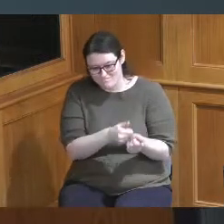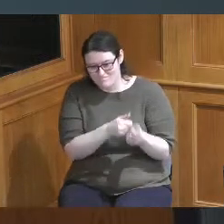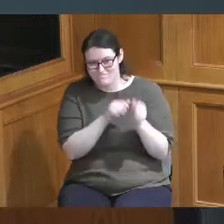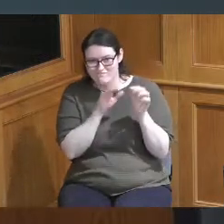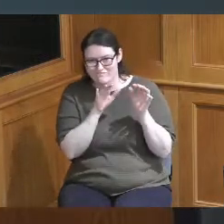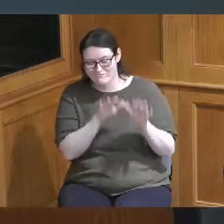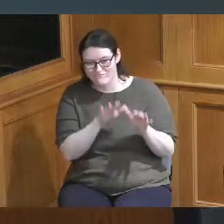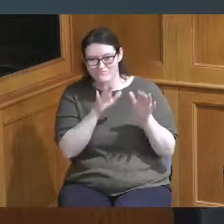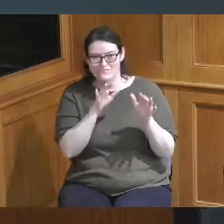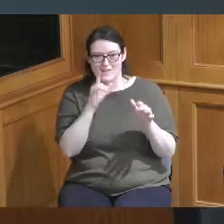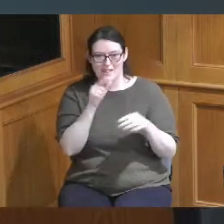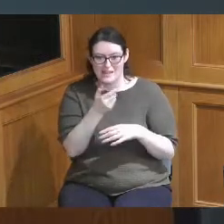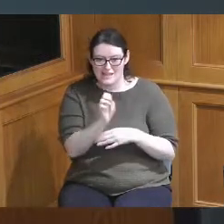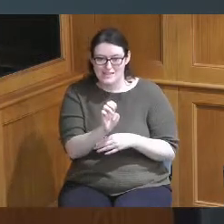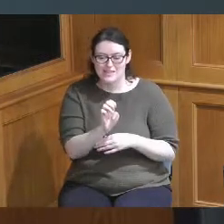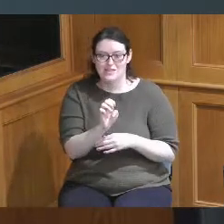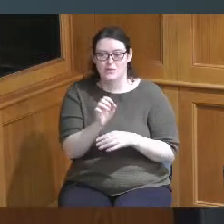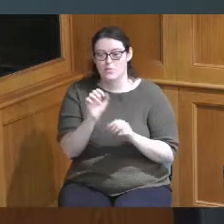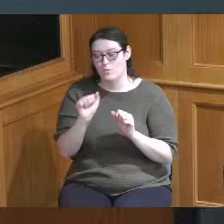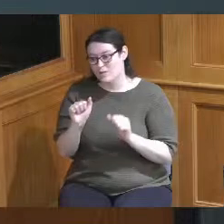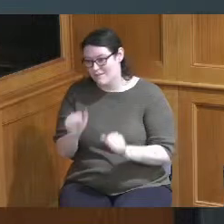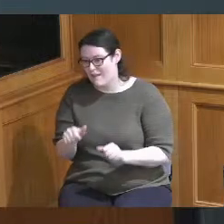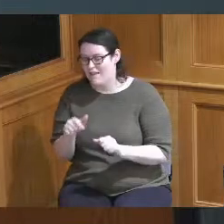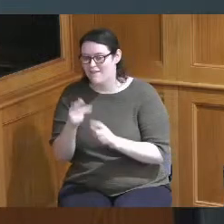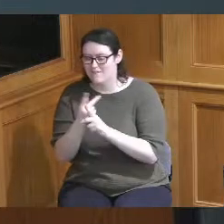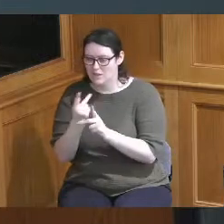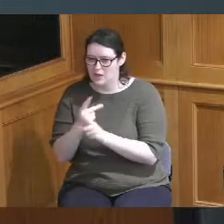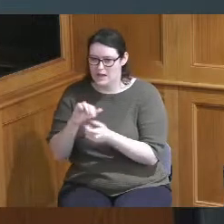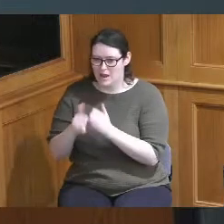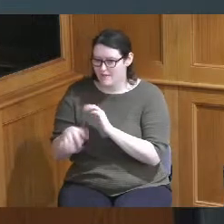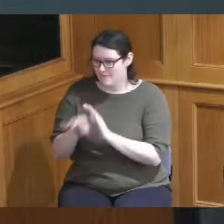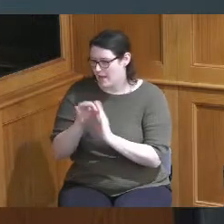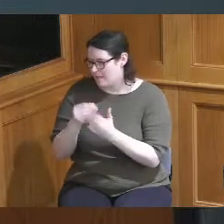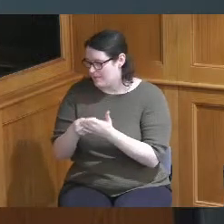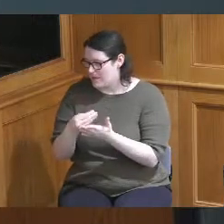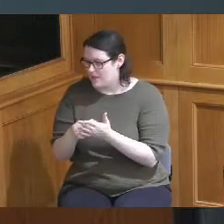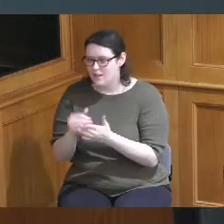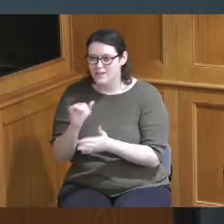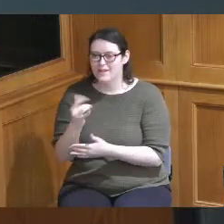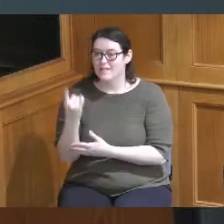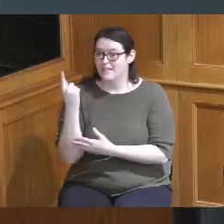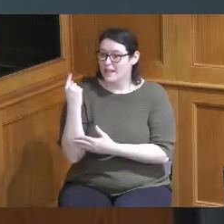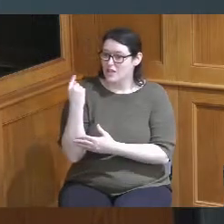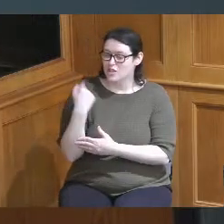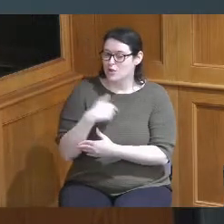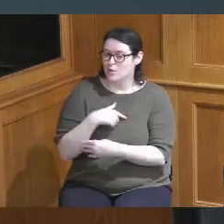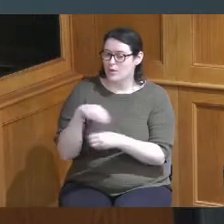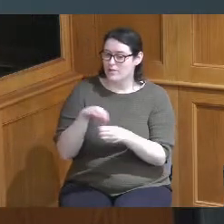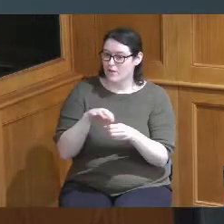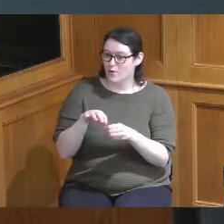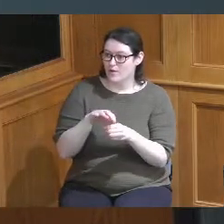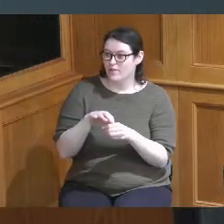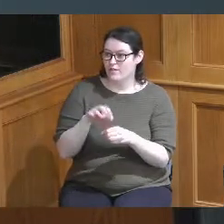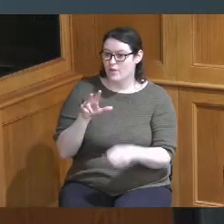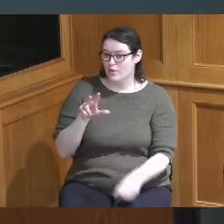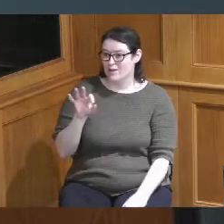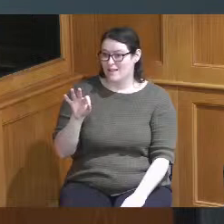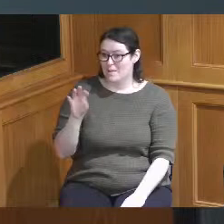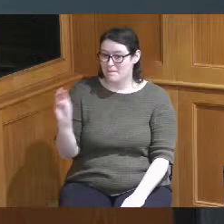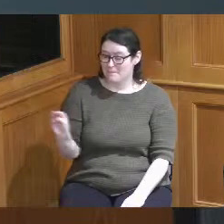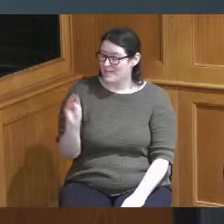can be creative, we can find the money, those kind of things. Last year, we voted for $39 million